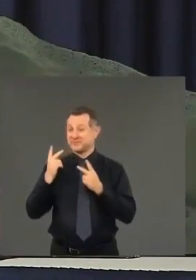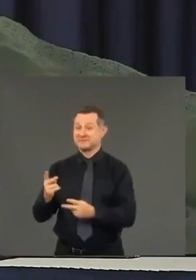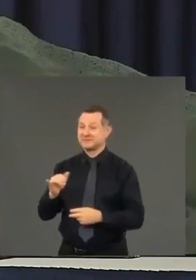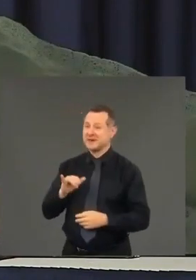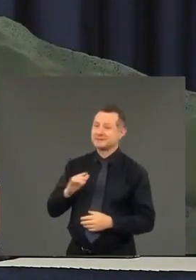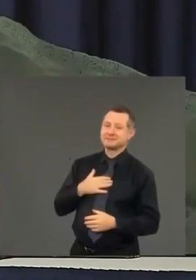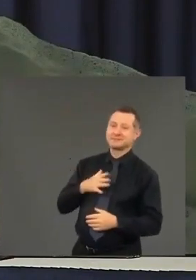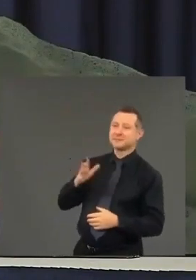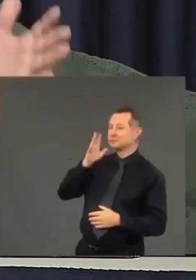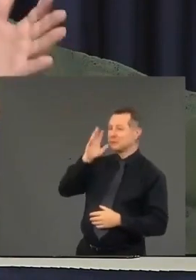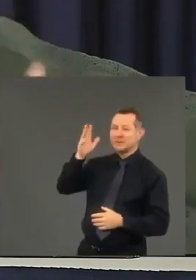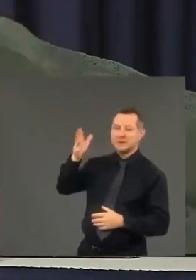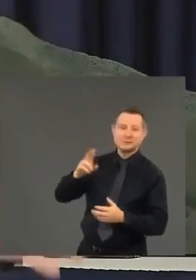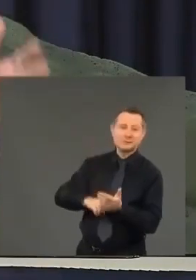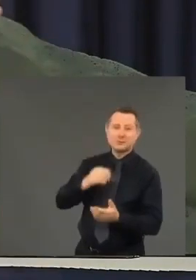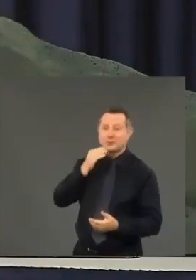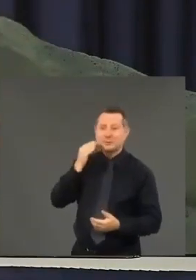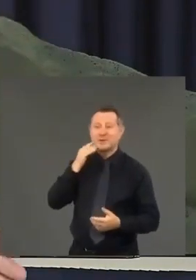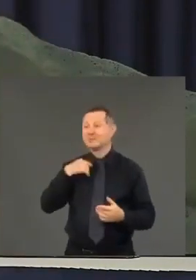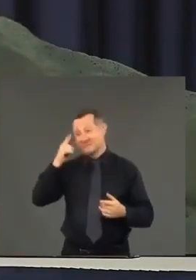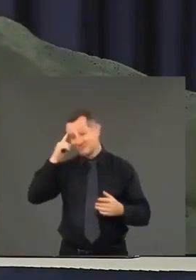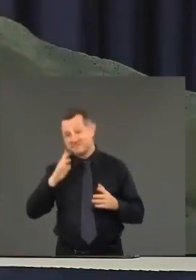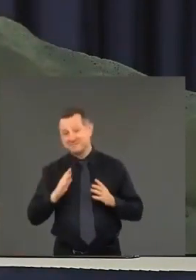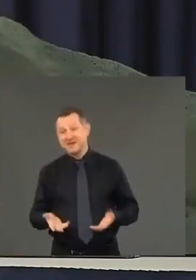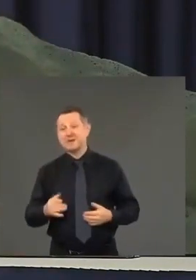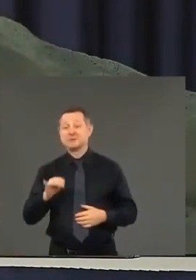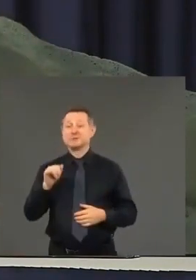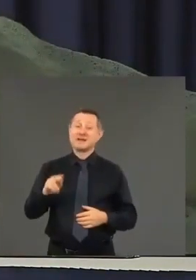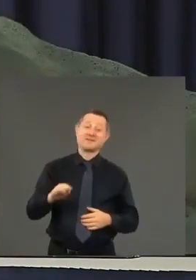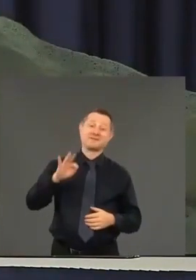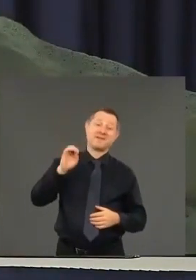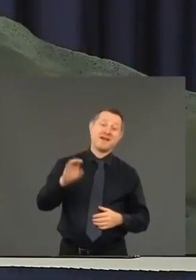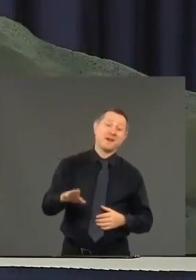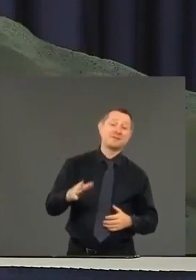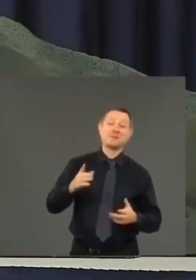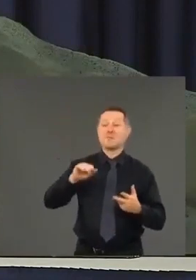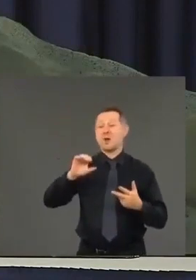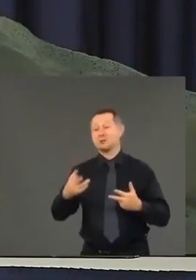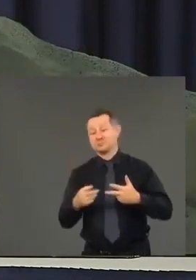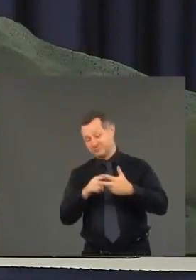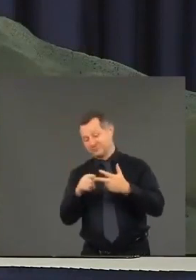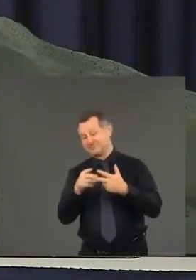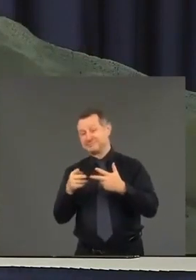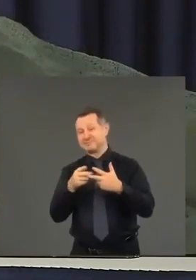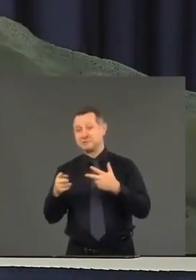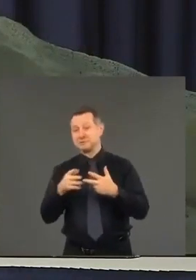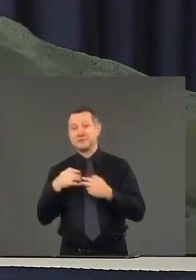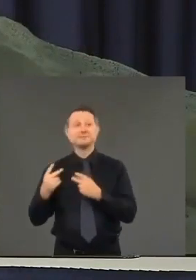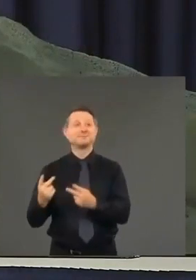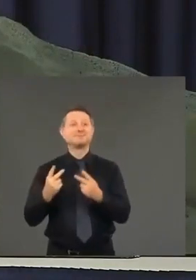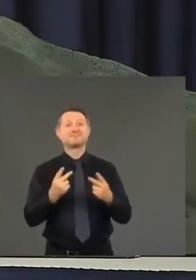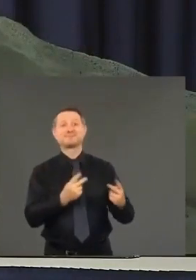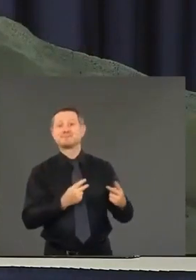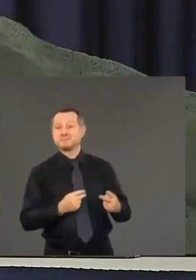relative in a nursing home, January, February, up to mid-March. We do the family